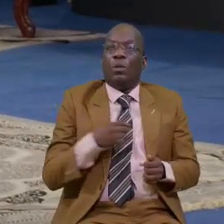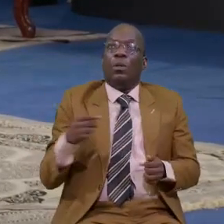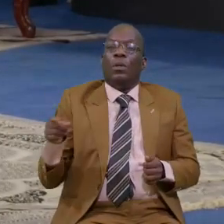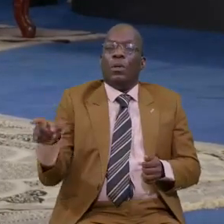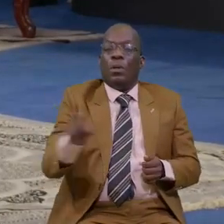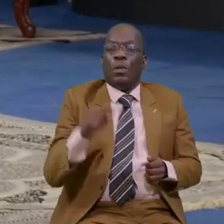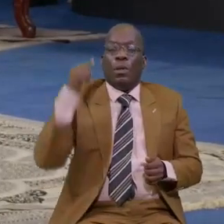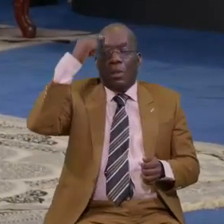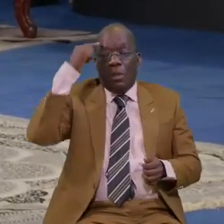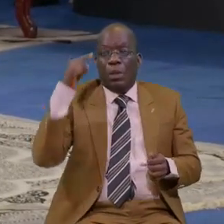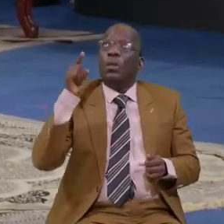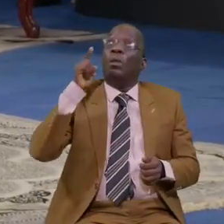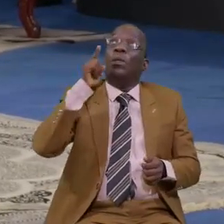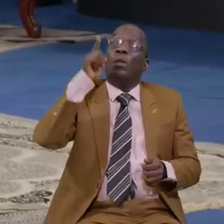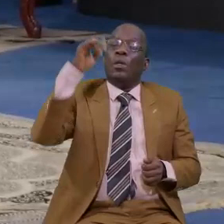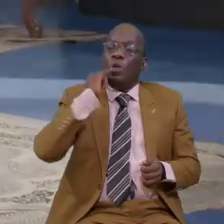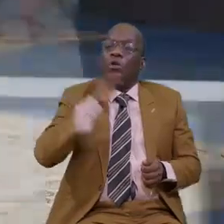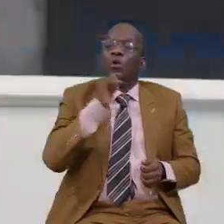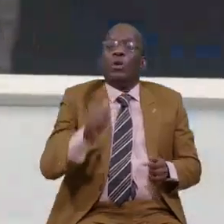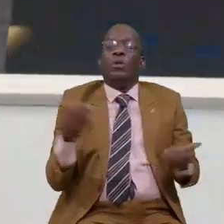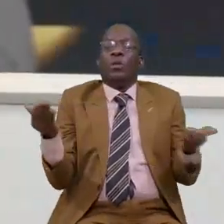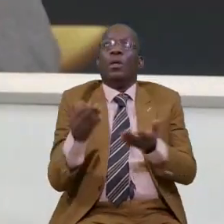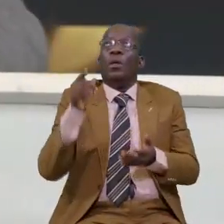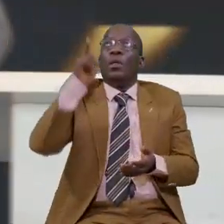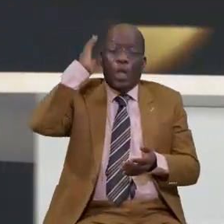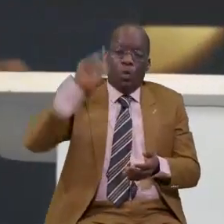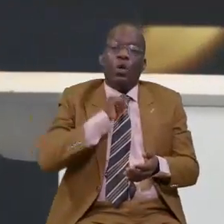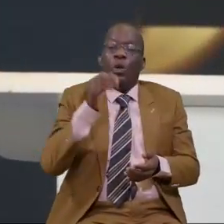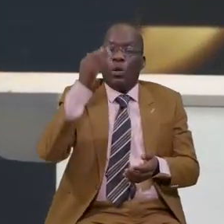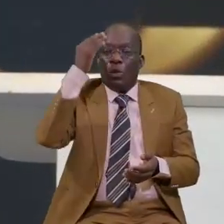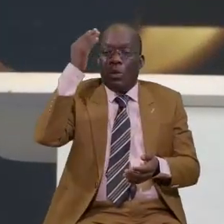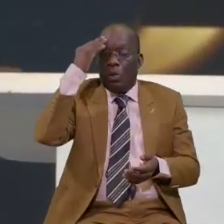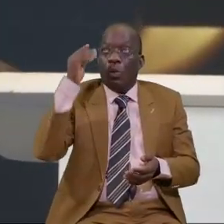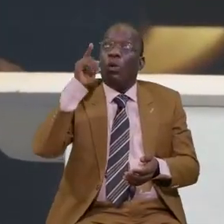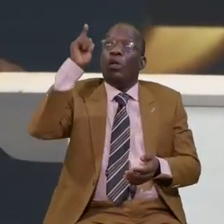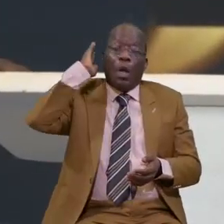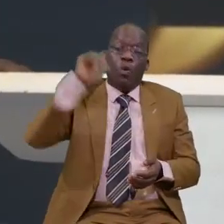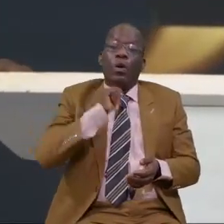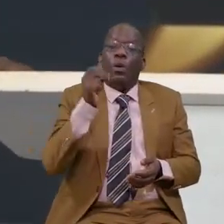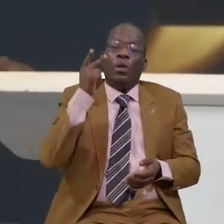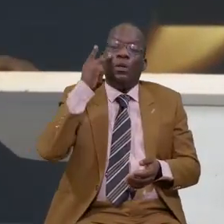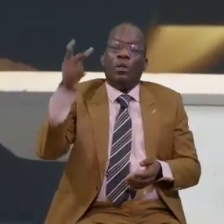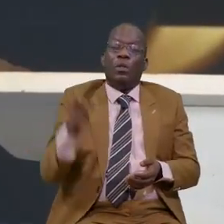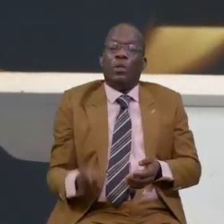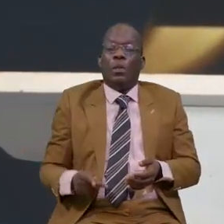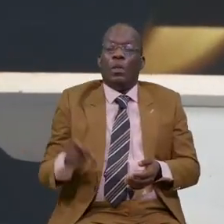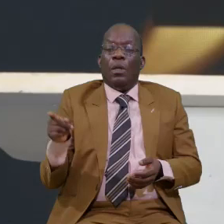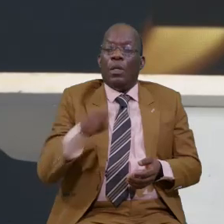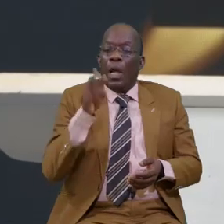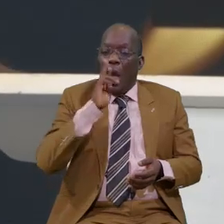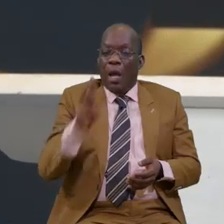here. He will not know. He will not see. They are actually practical atheists.